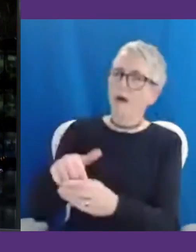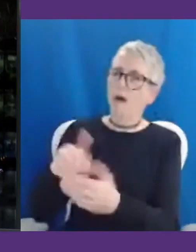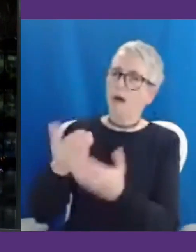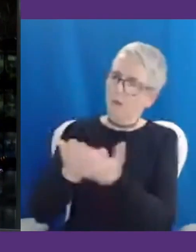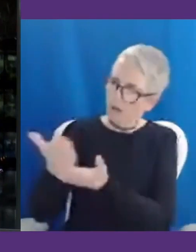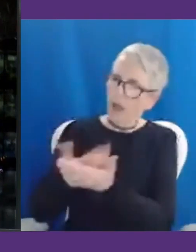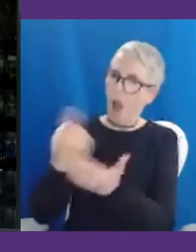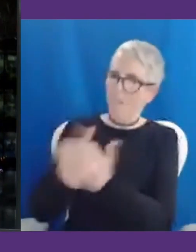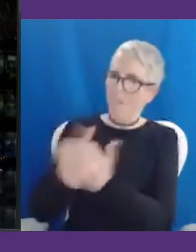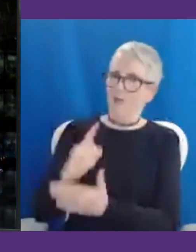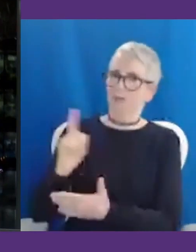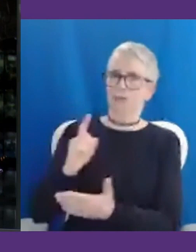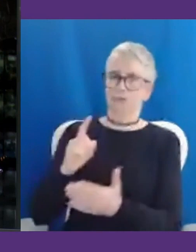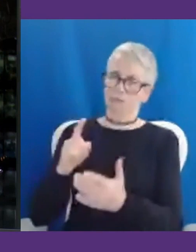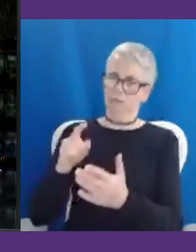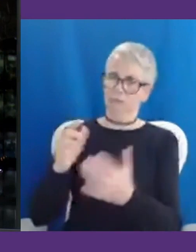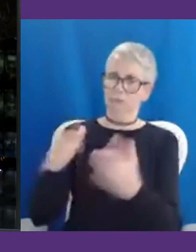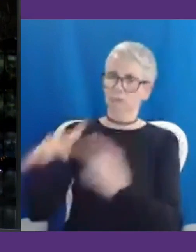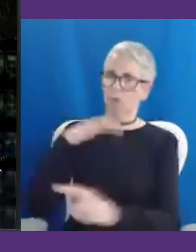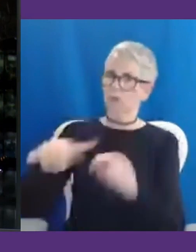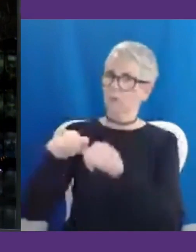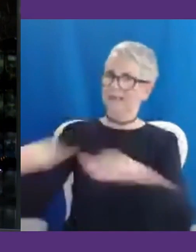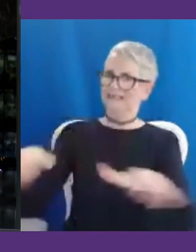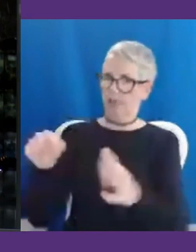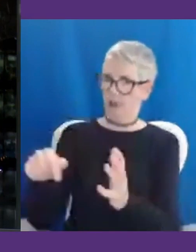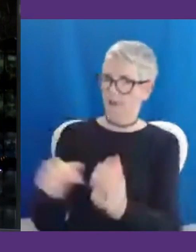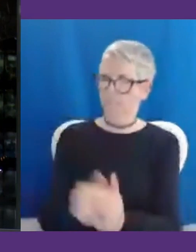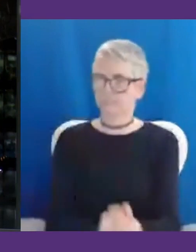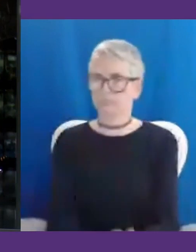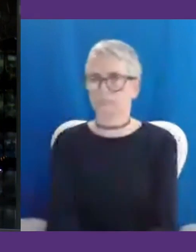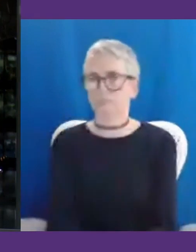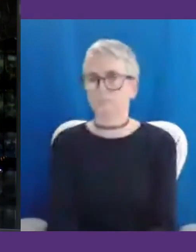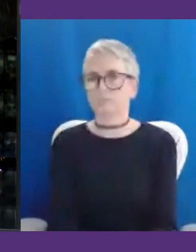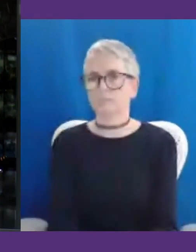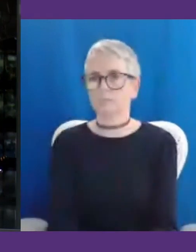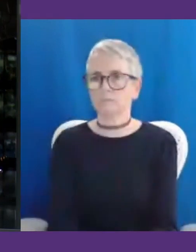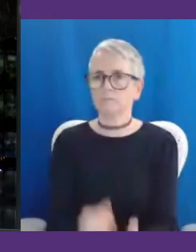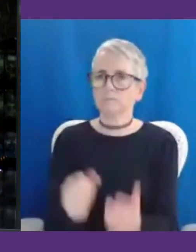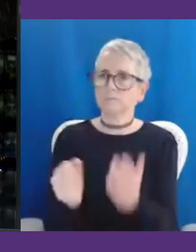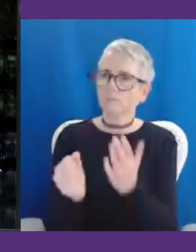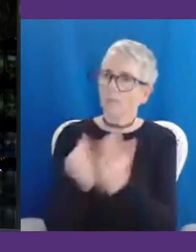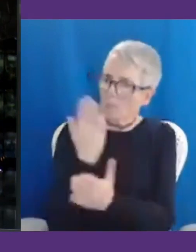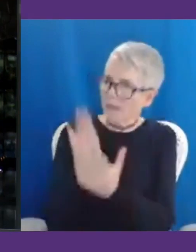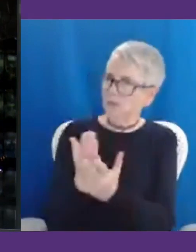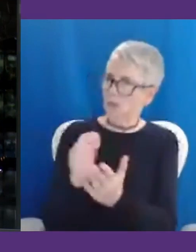are represented. And make sure their views are represented.